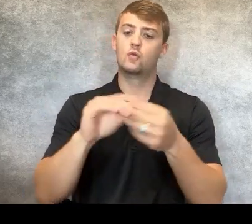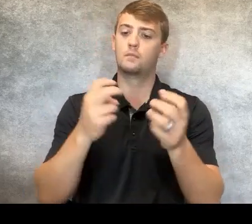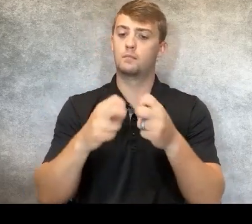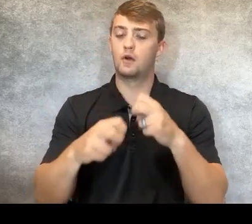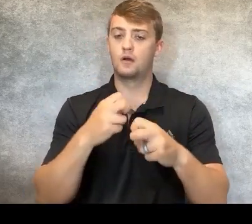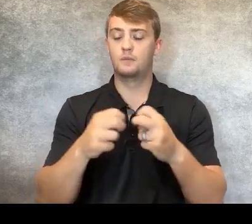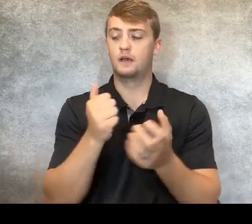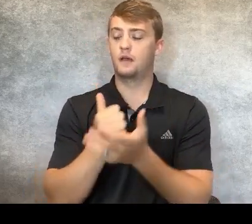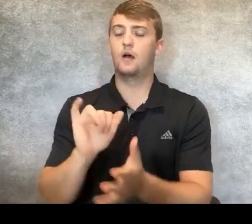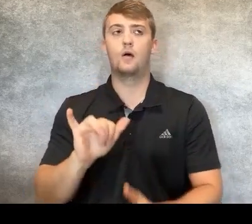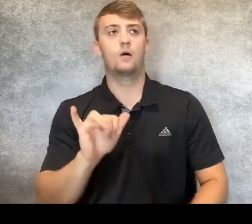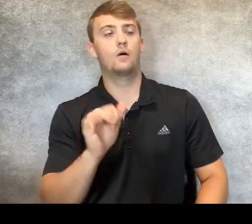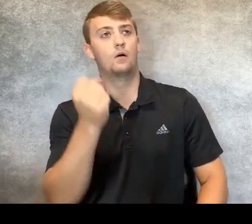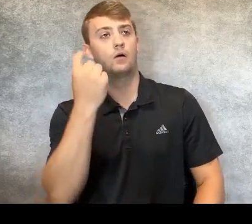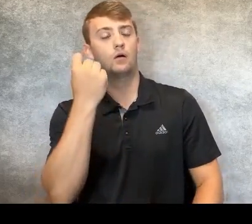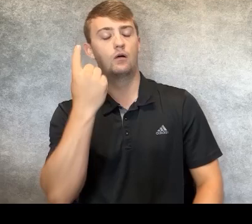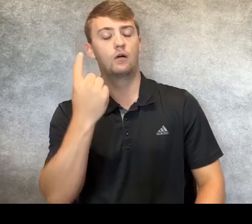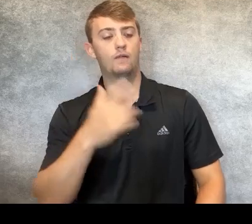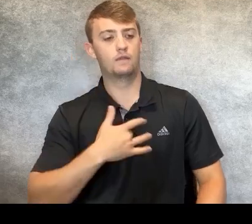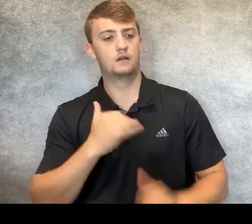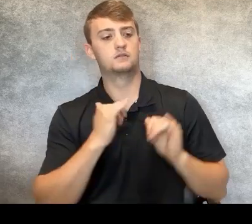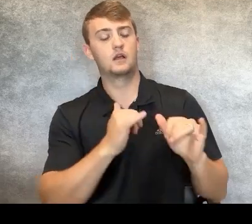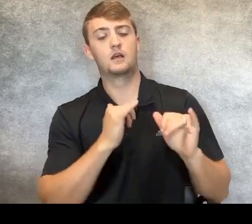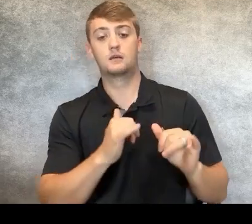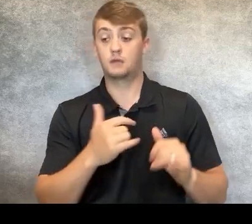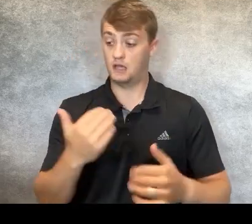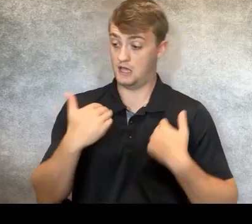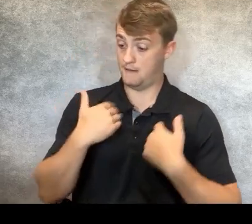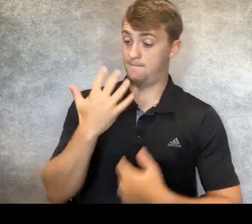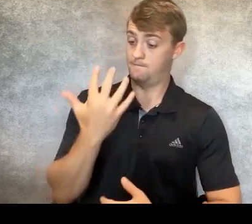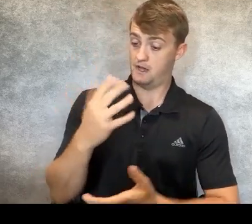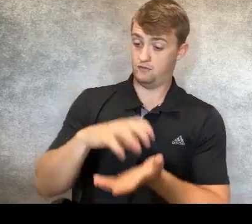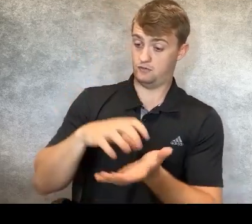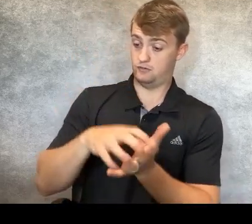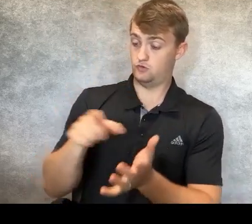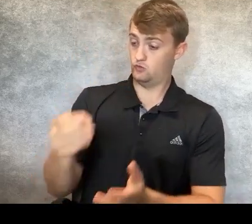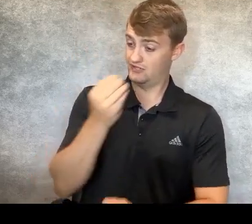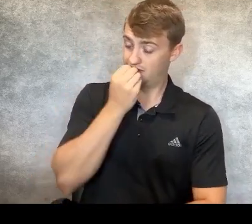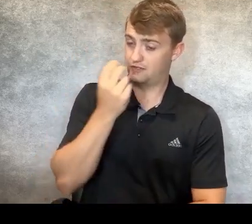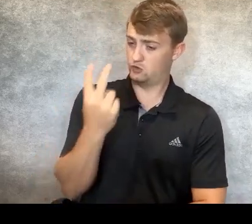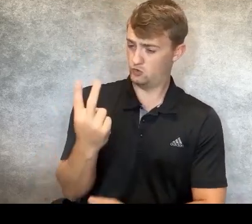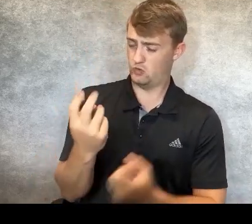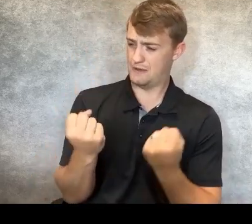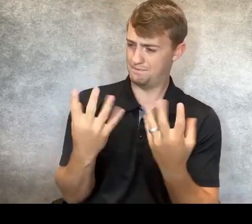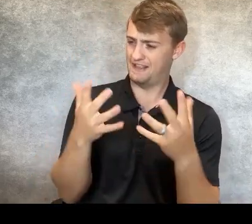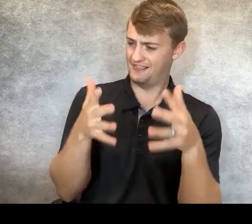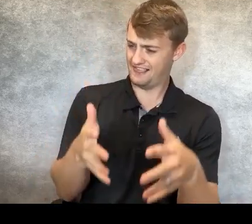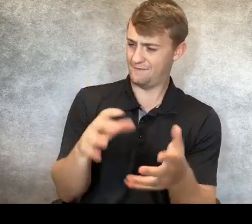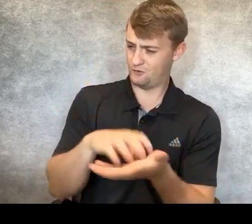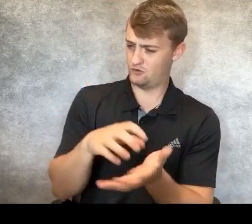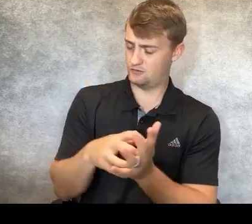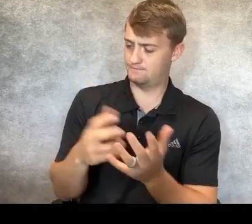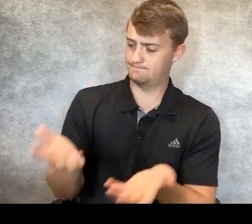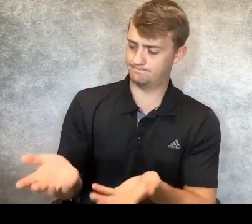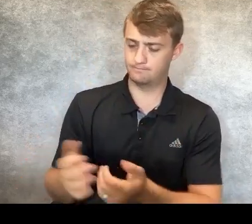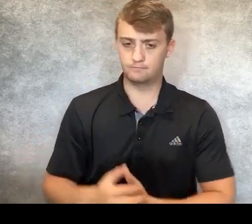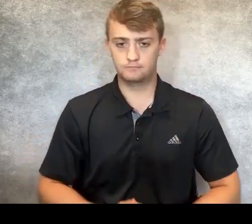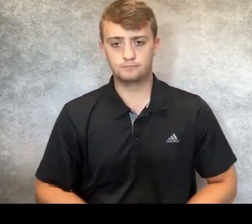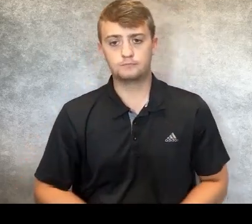make it relatable. You had 5 cookies. You ate 2. How many cookies do you have